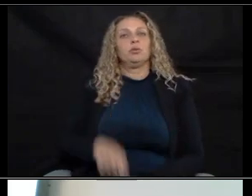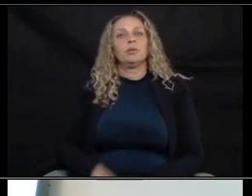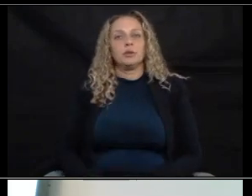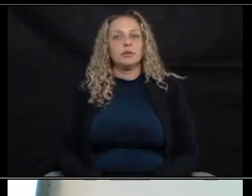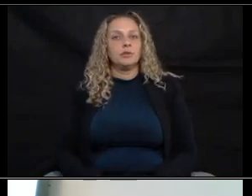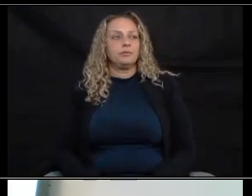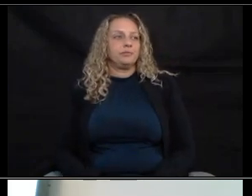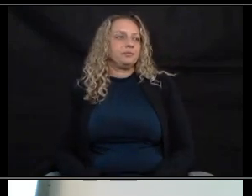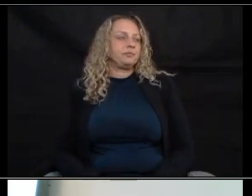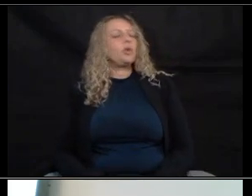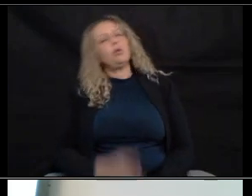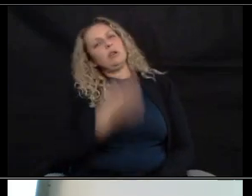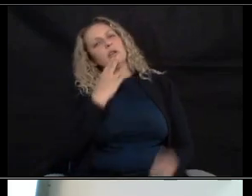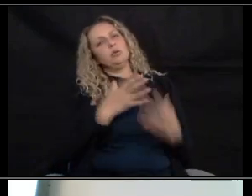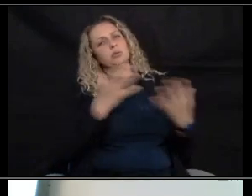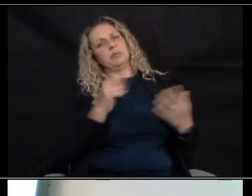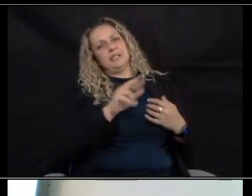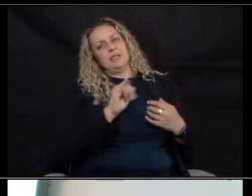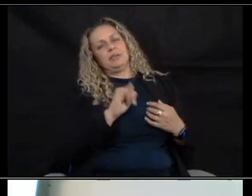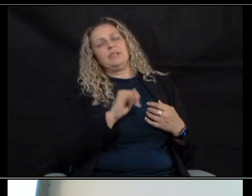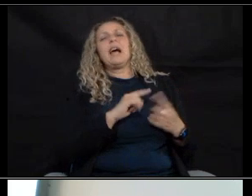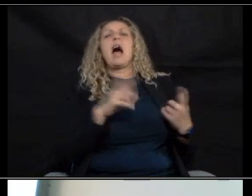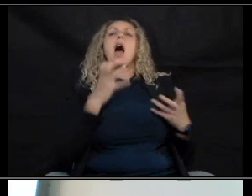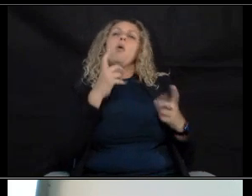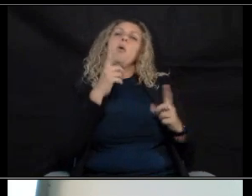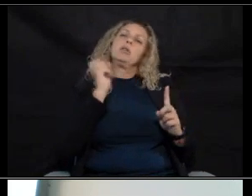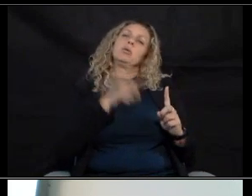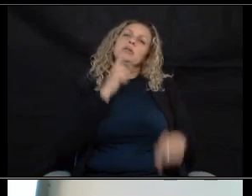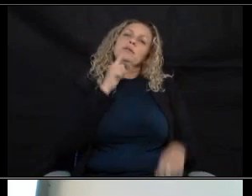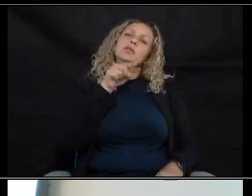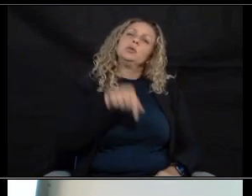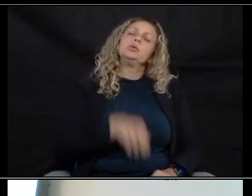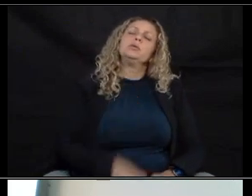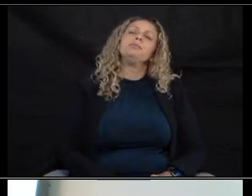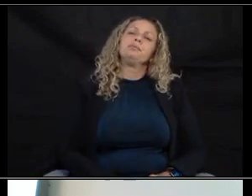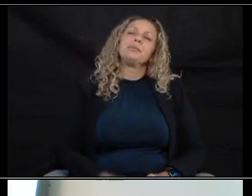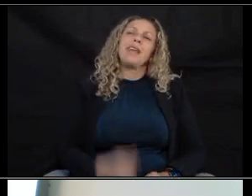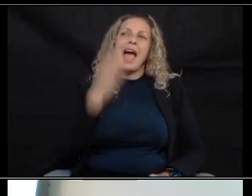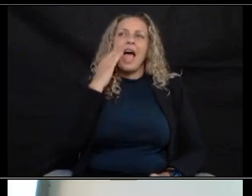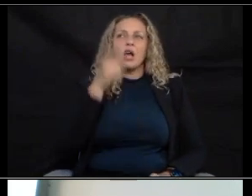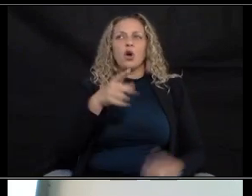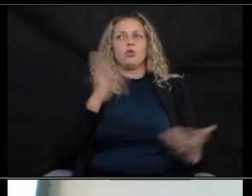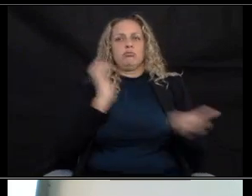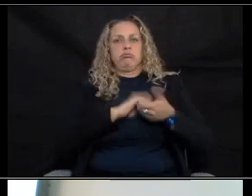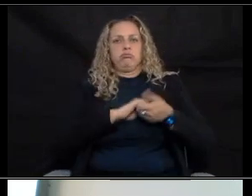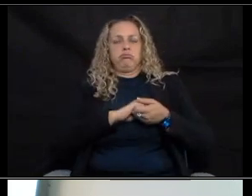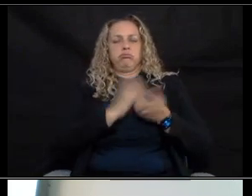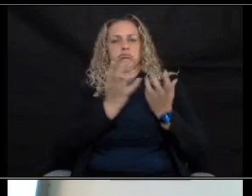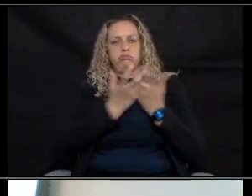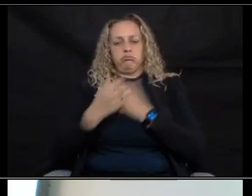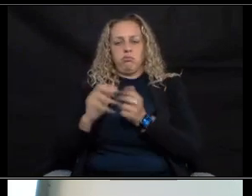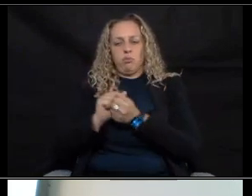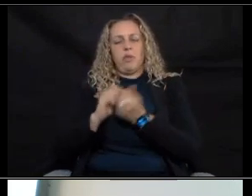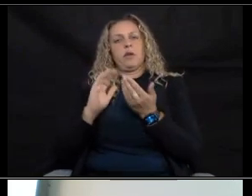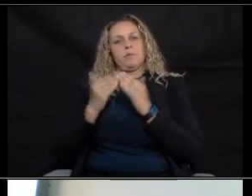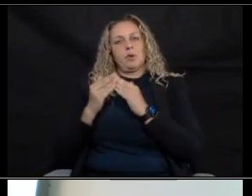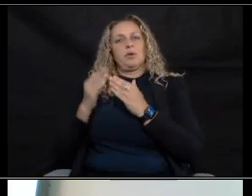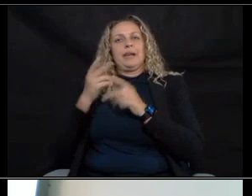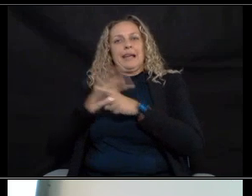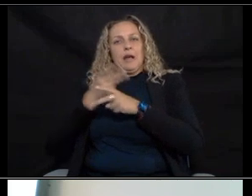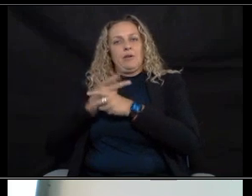All right. Thank you so much, Sari. I do have one question for you. Is I know that you merged with the Community Caring Center, and so I was hoping